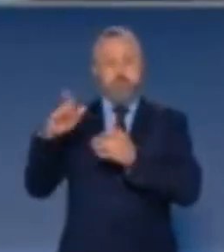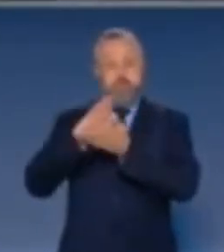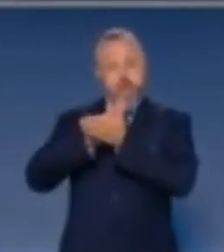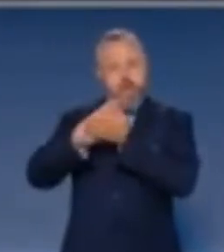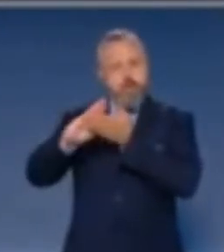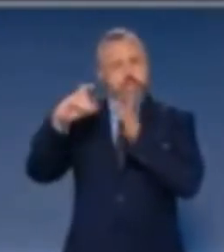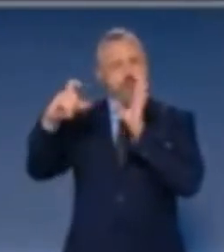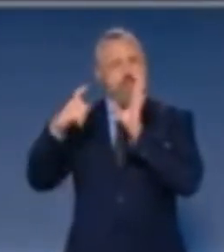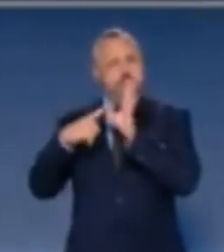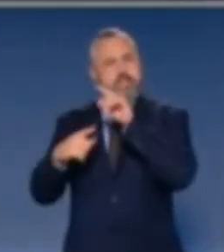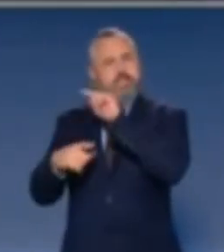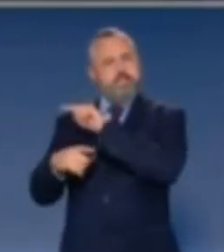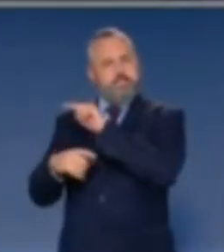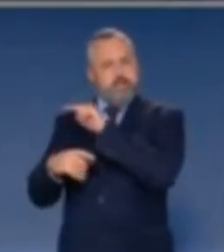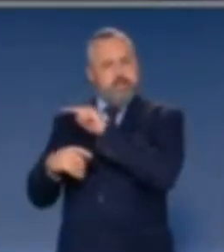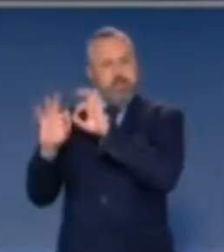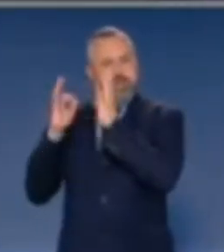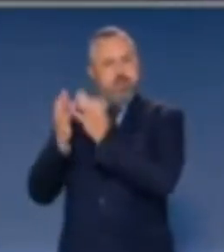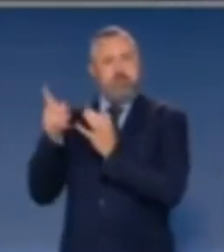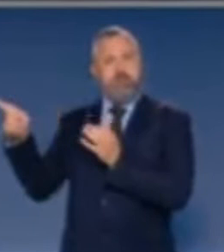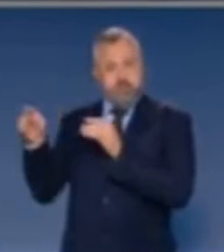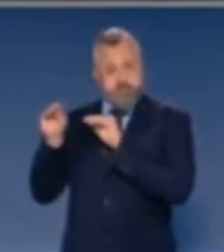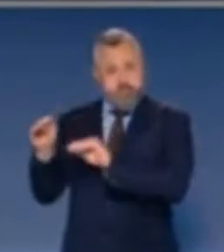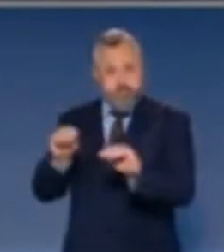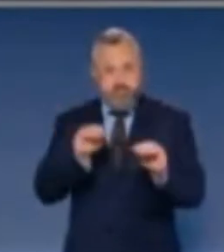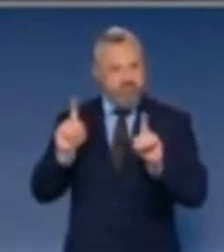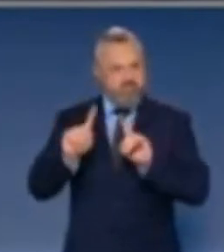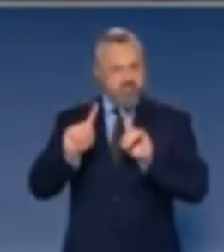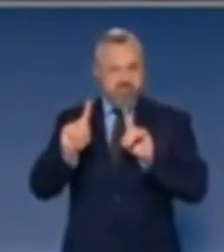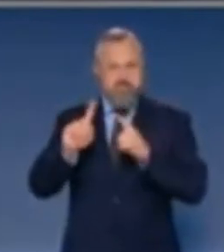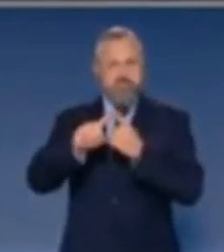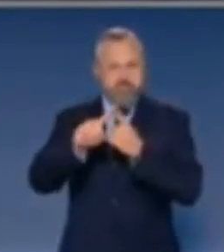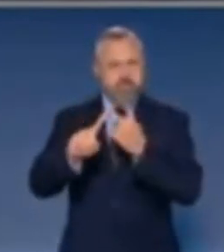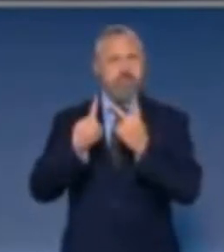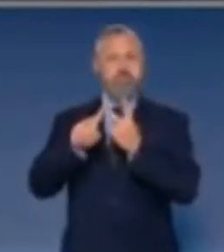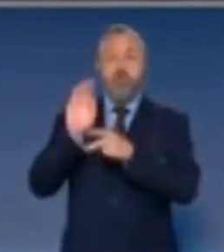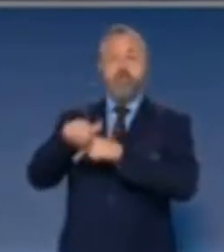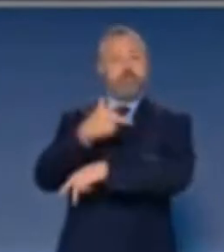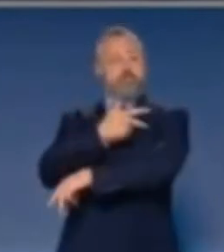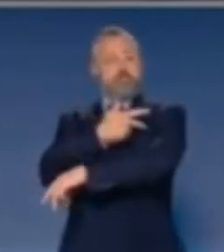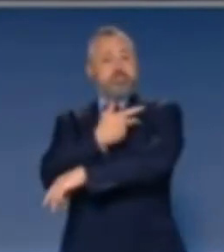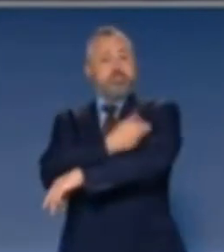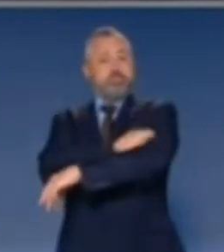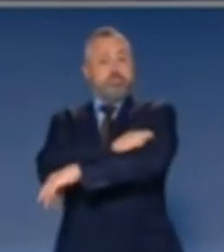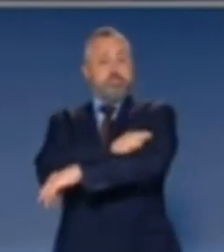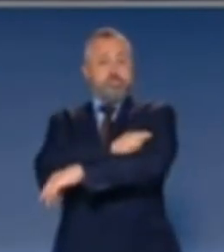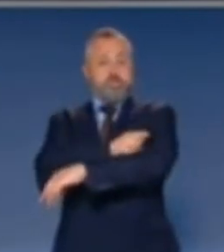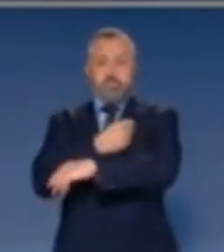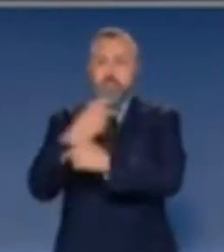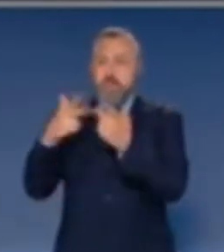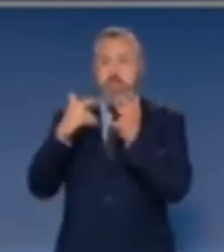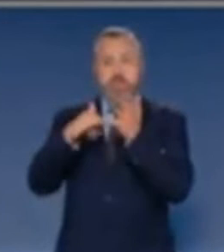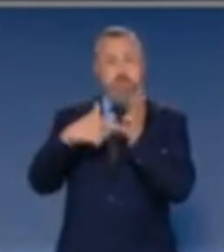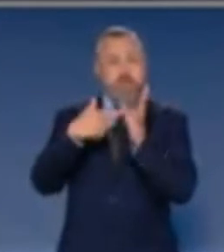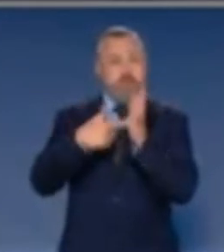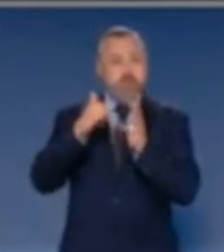about his completion of that training? And also, in regards to the fact that there was no other clinical staff from HCA with him, do they